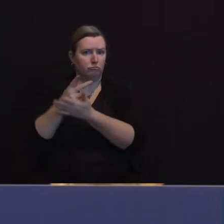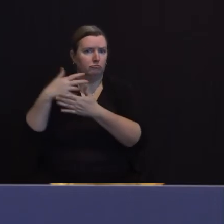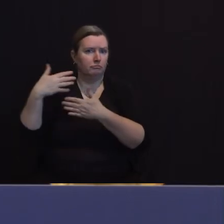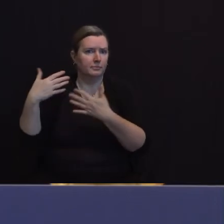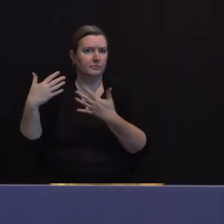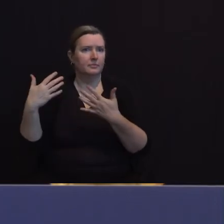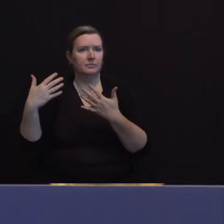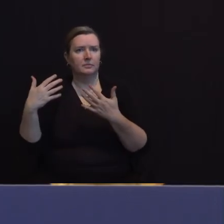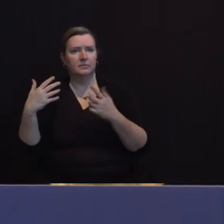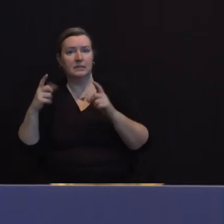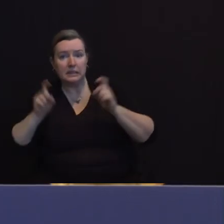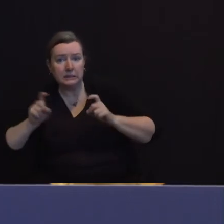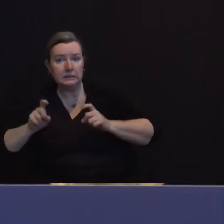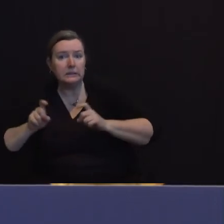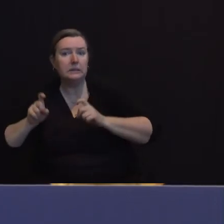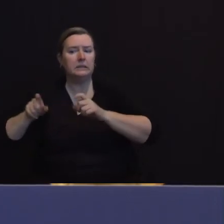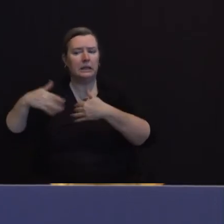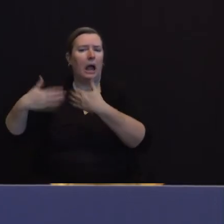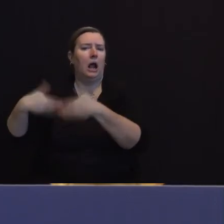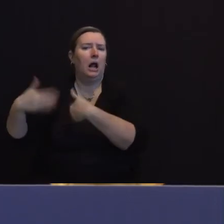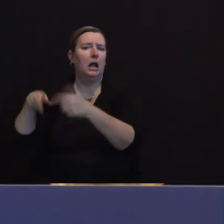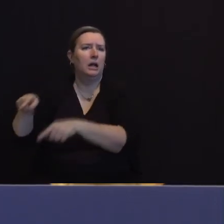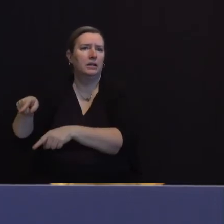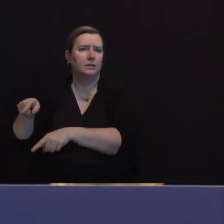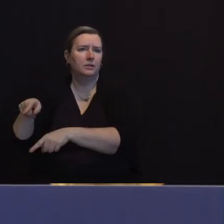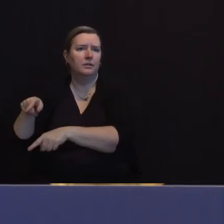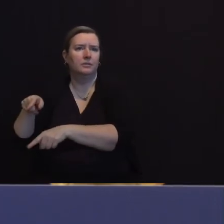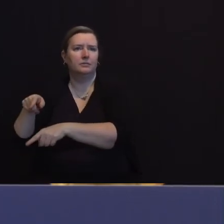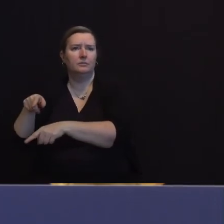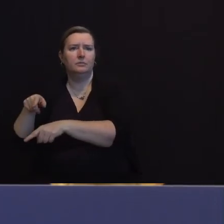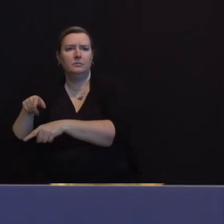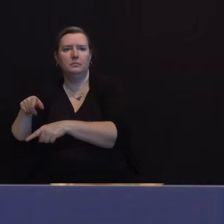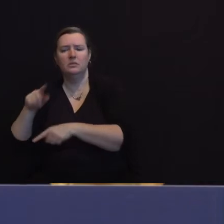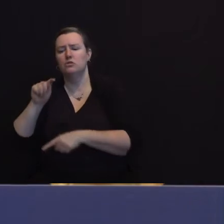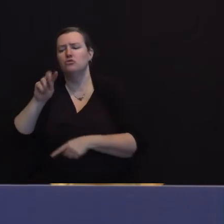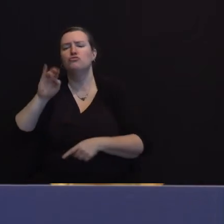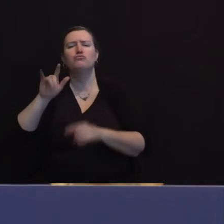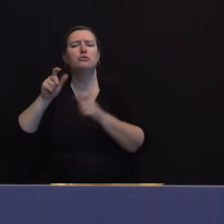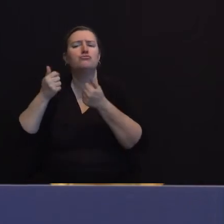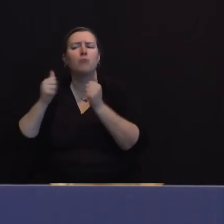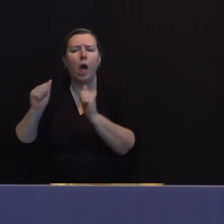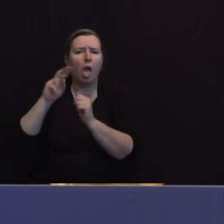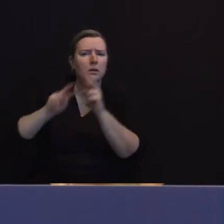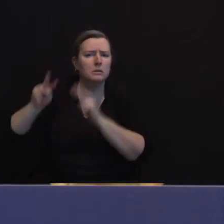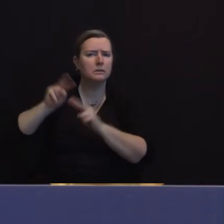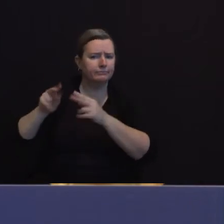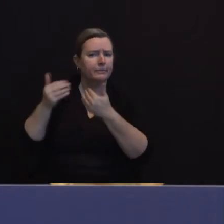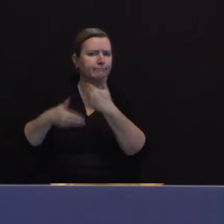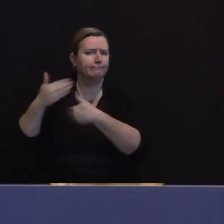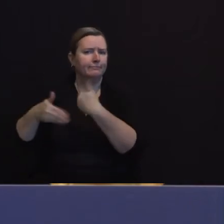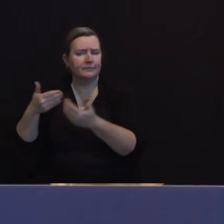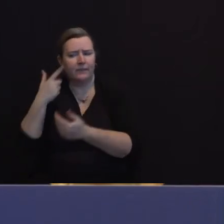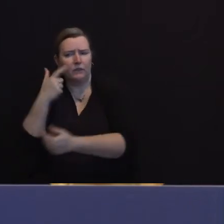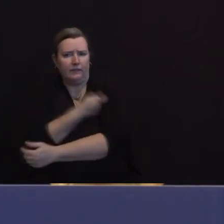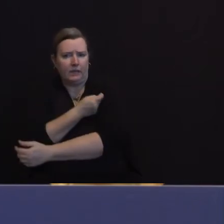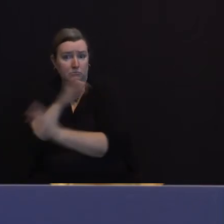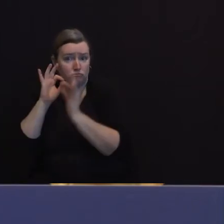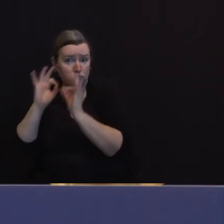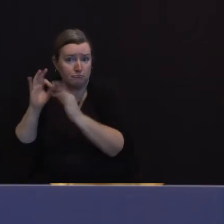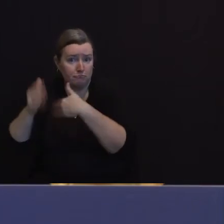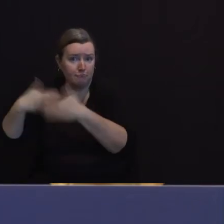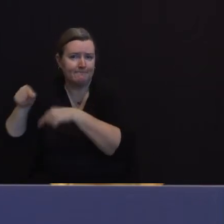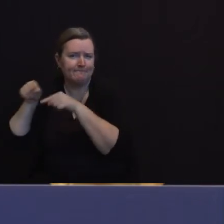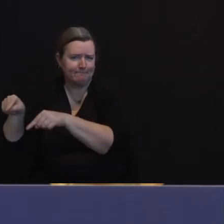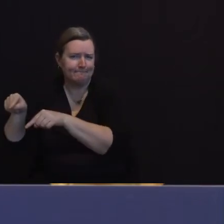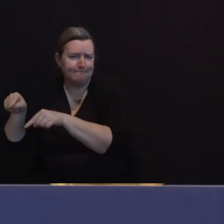results may be as early as next week. And so They're obviously a New Jersey, not just an American,